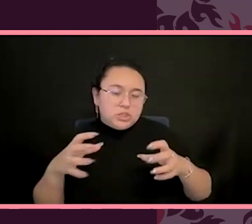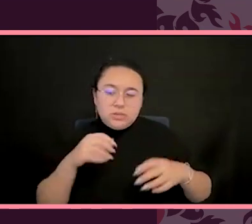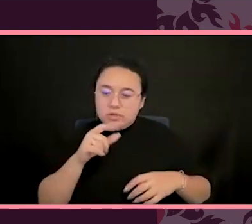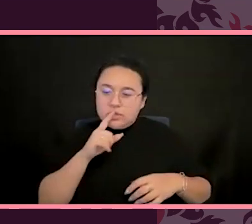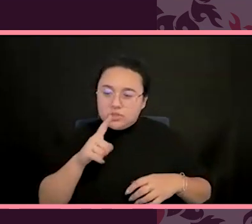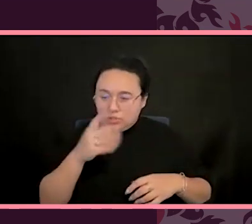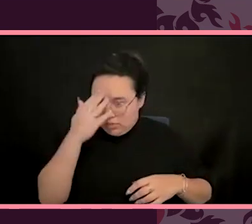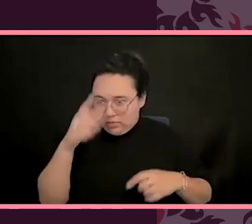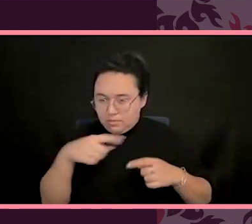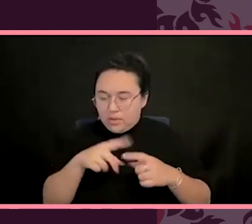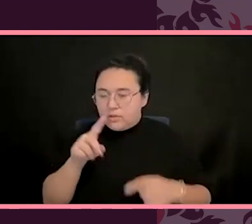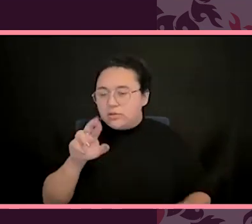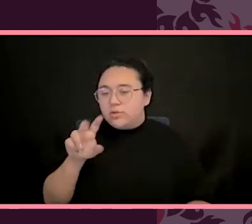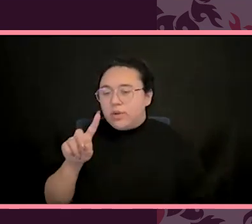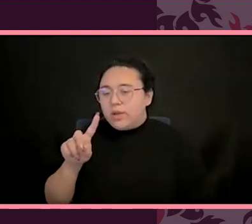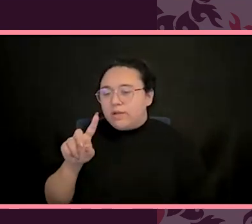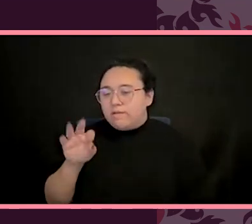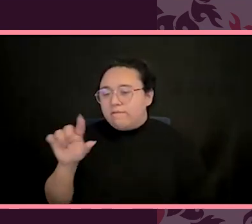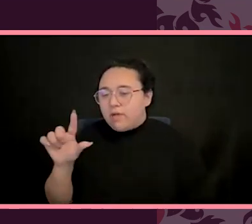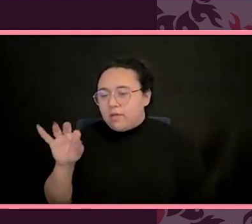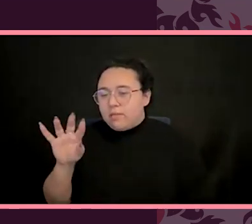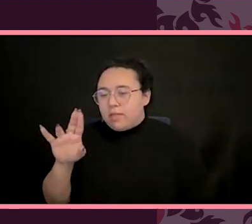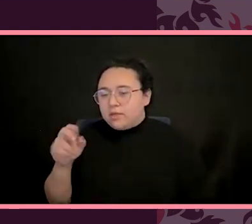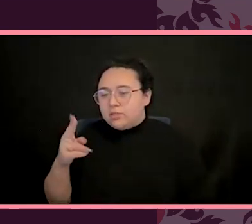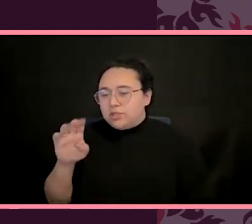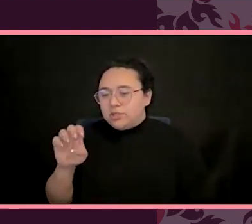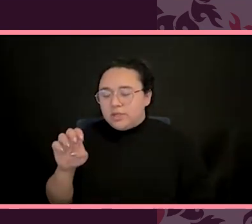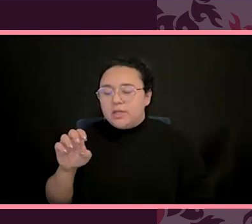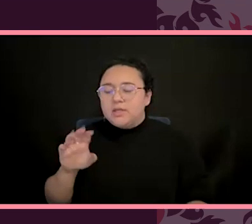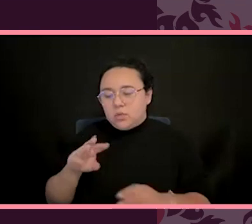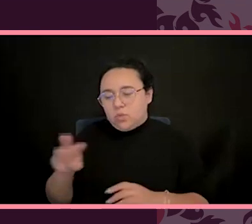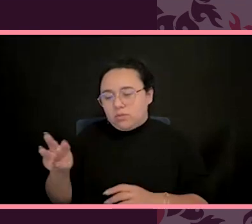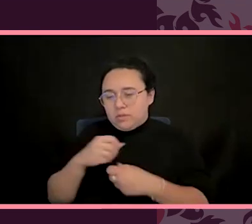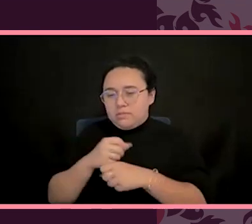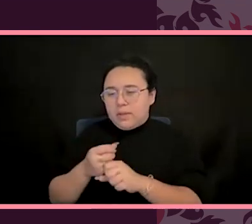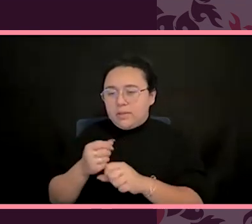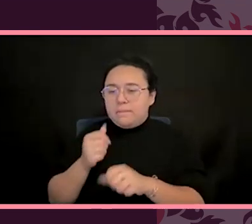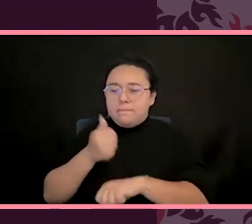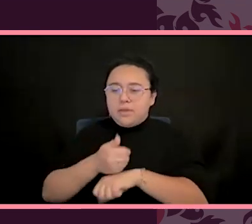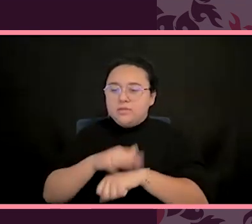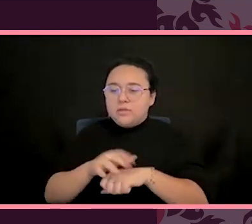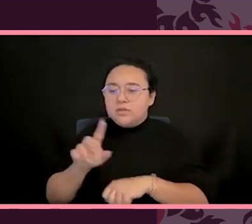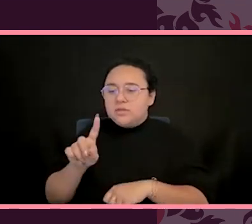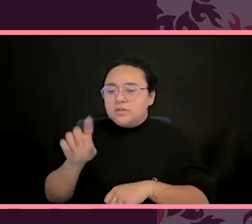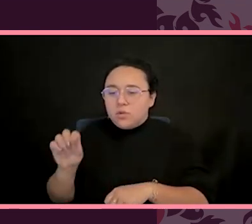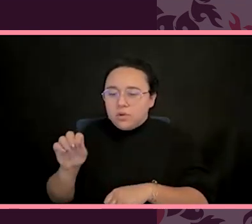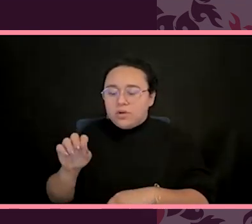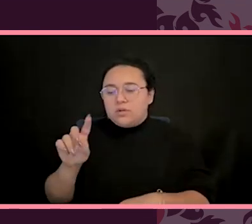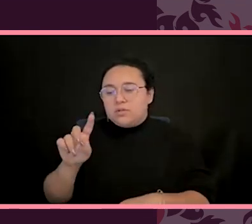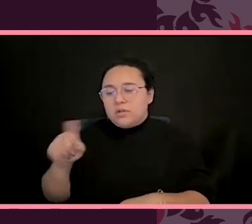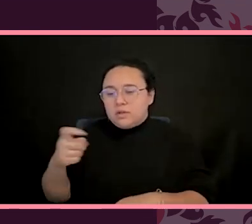about the Dreadful Plushies, but the Dreadful Plushies is a website and they make plushies based on different disorders and diagnosis. So I